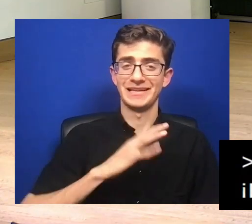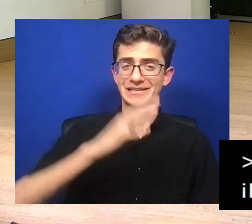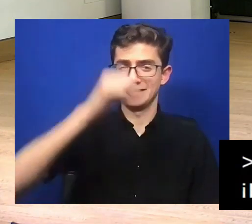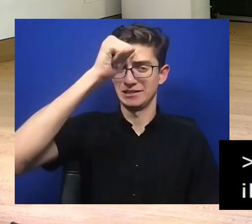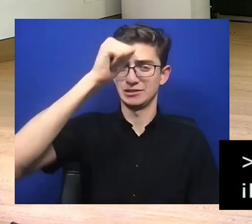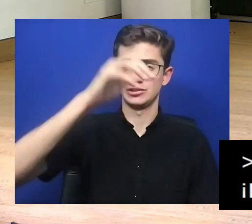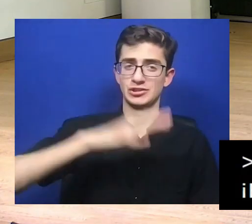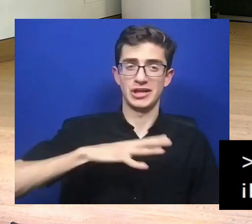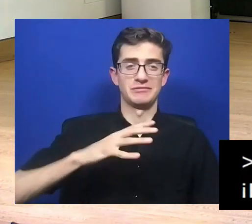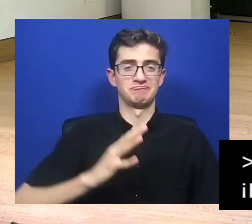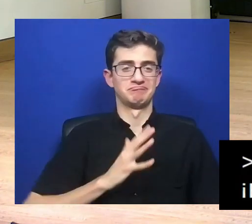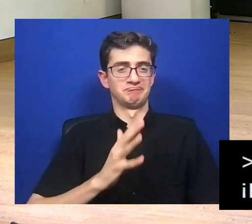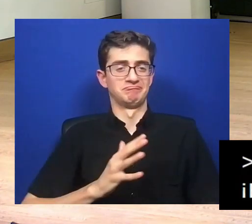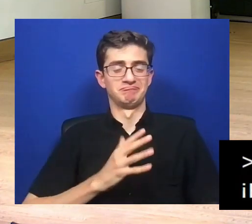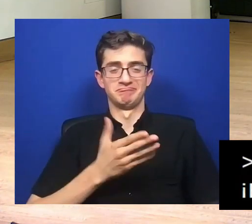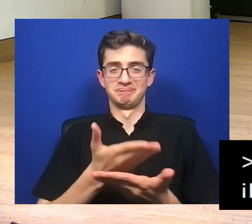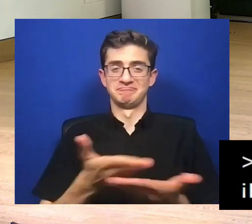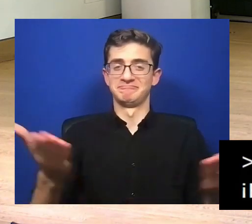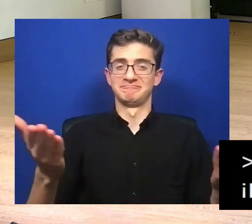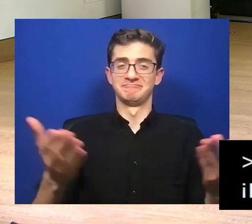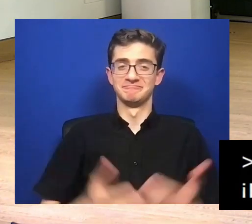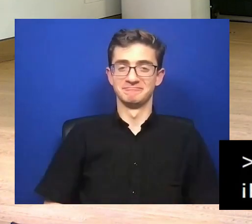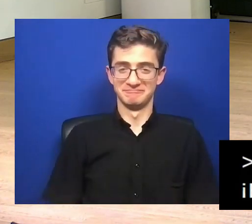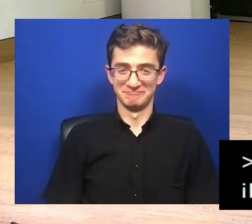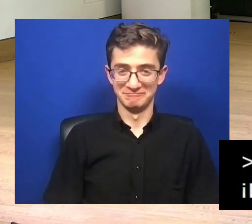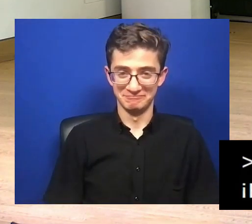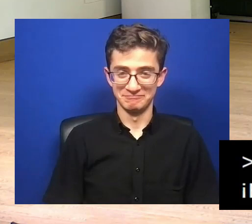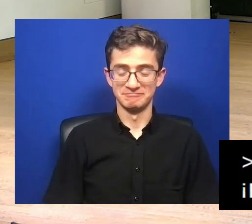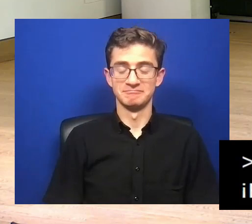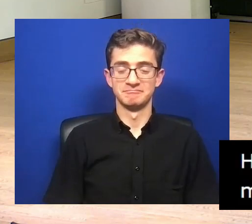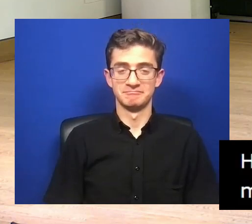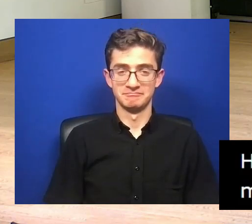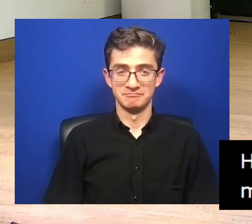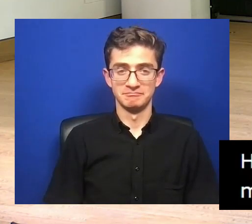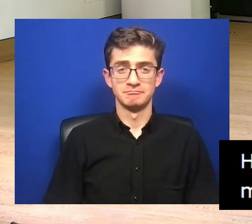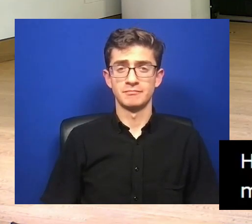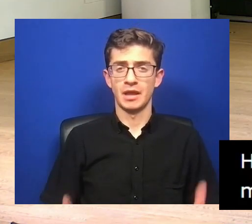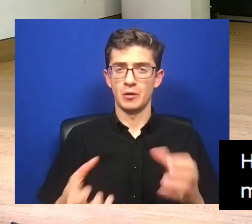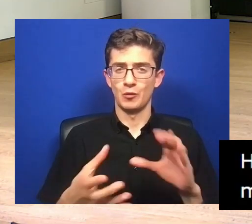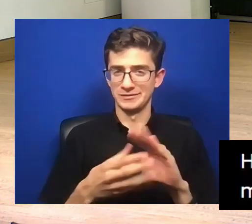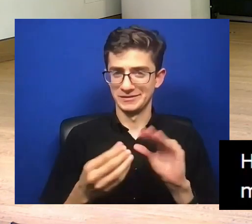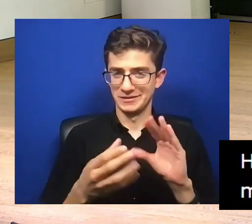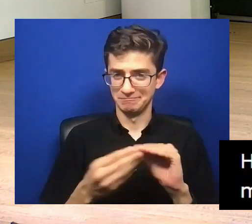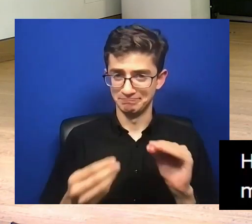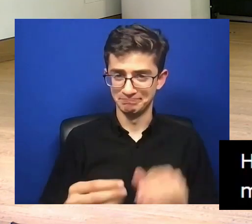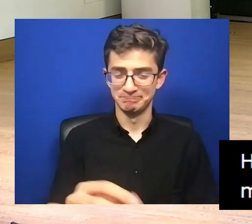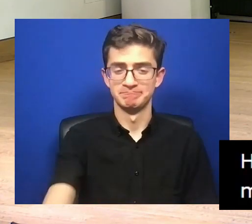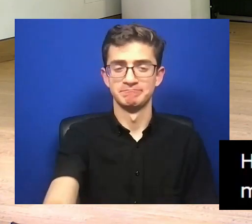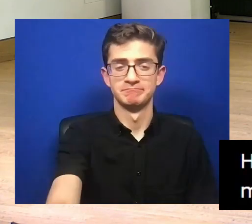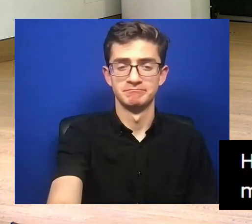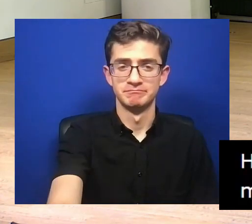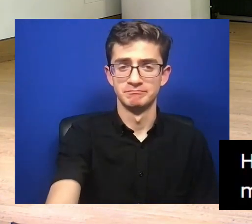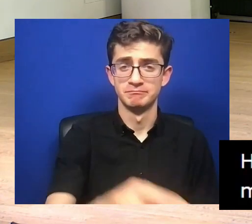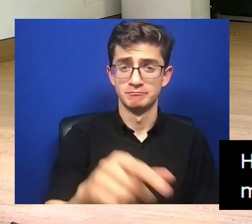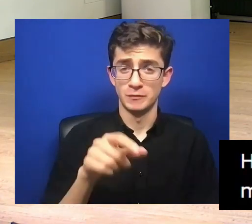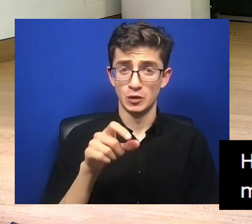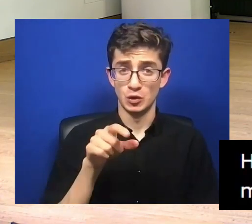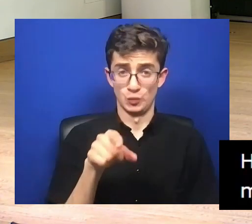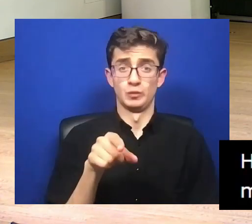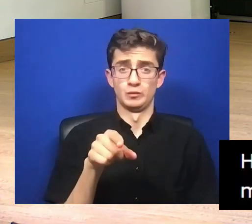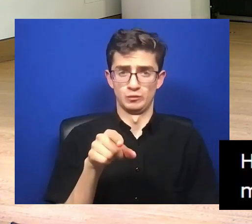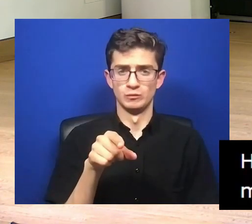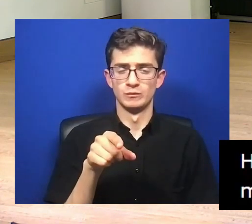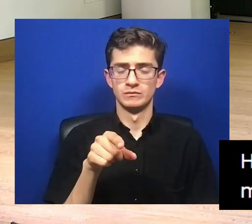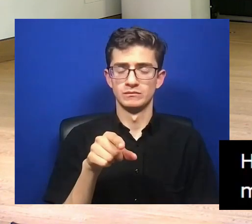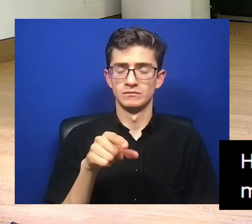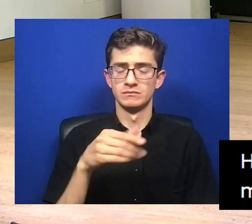Ladies and gentlemen, I just wanted to say, you are the